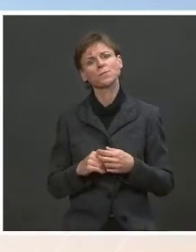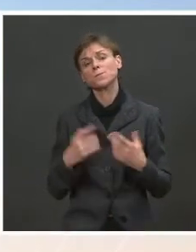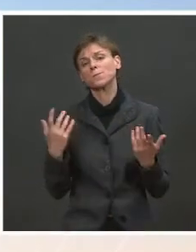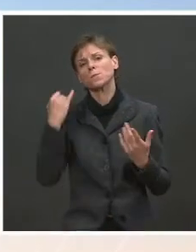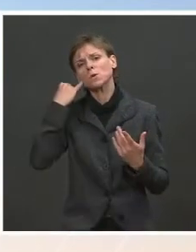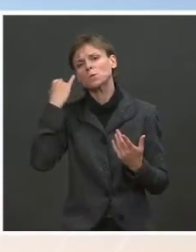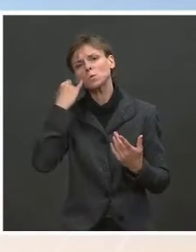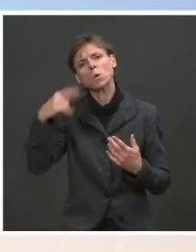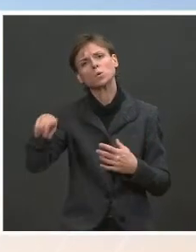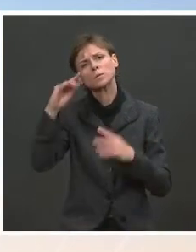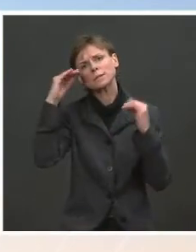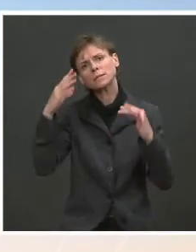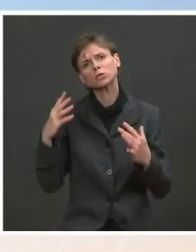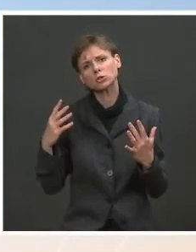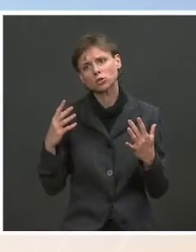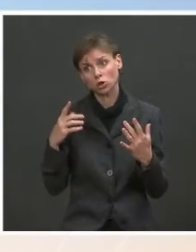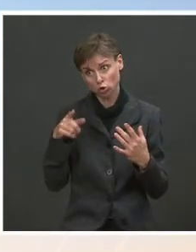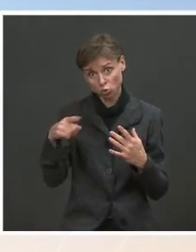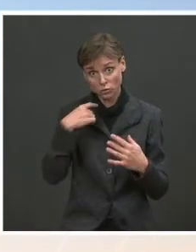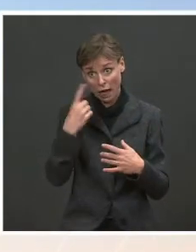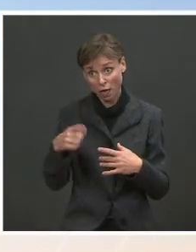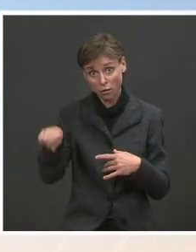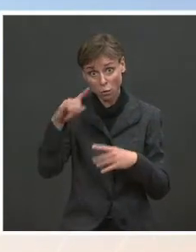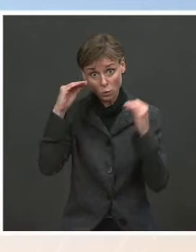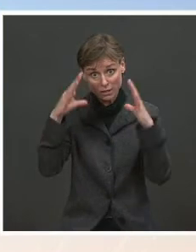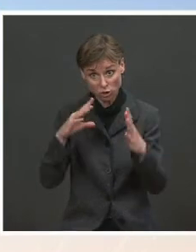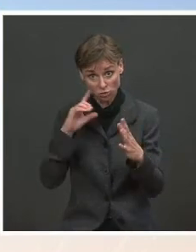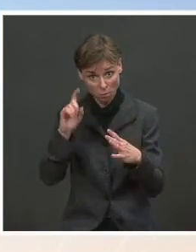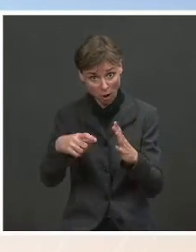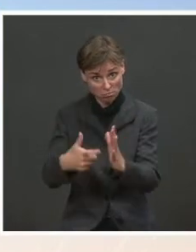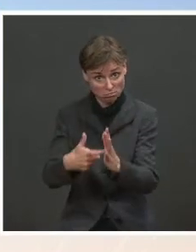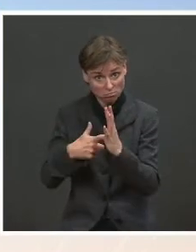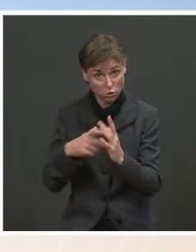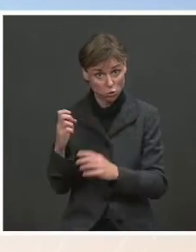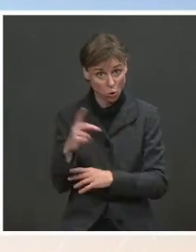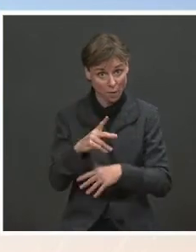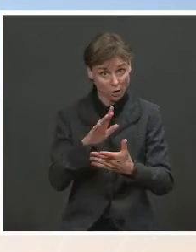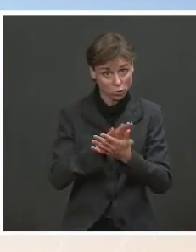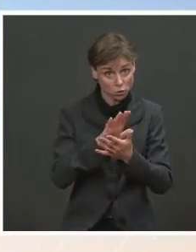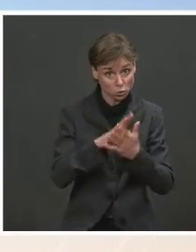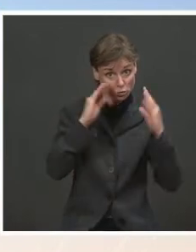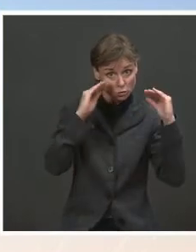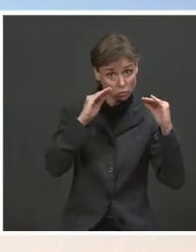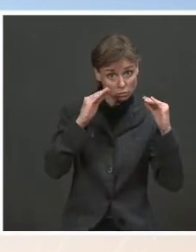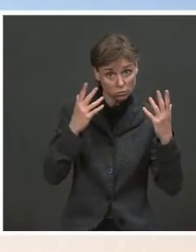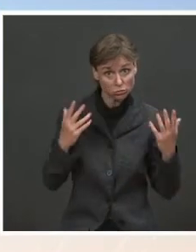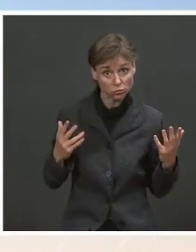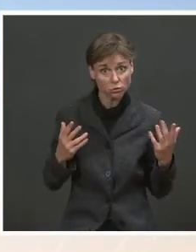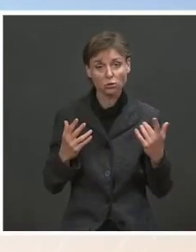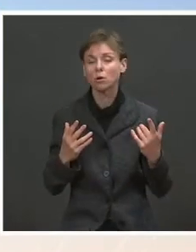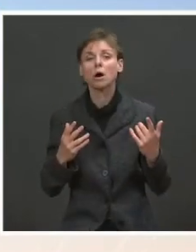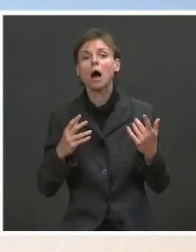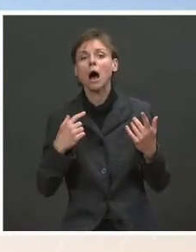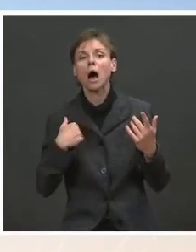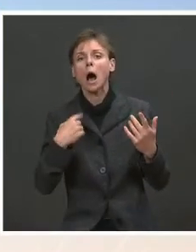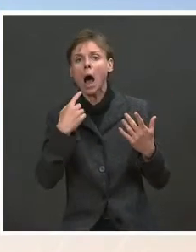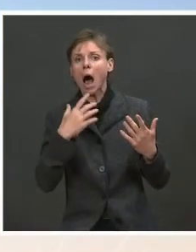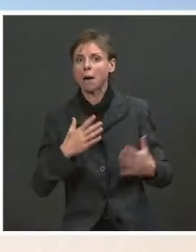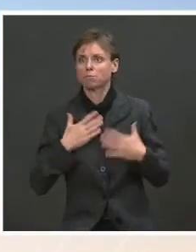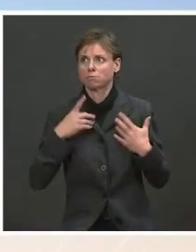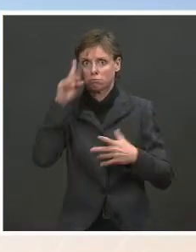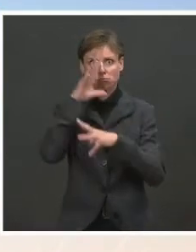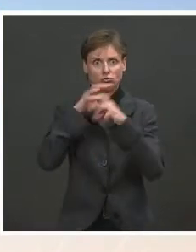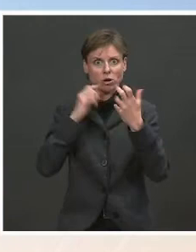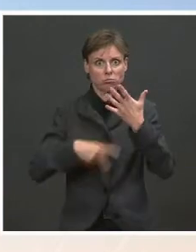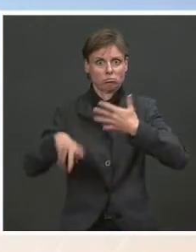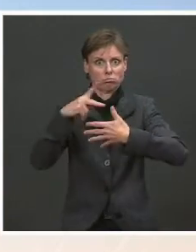that's fine by you. At this point, vaccination is available for educators, and I'm proud that the president prioritized educators to be vaccinated, because we know that when